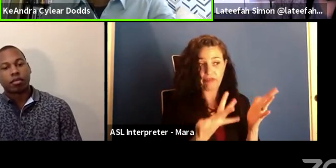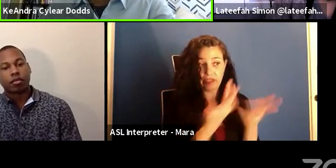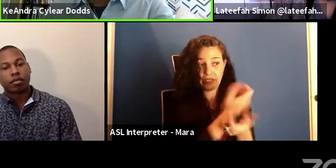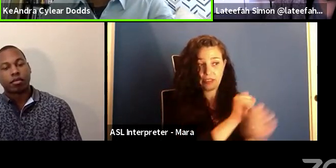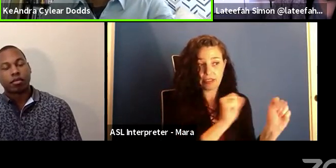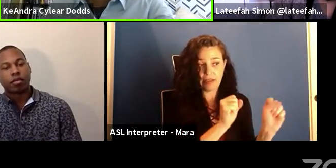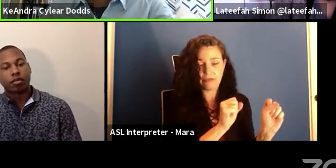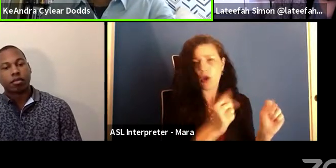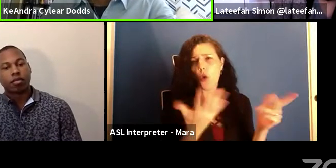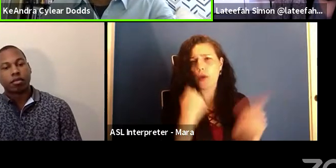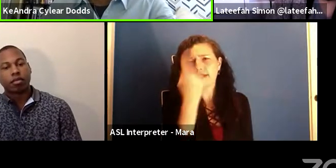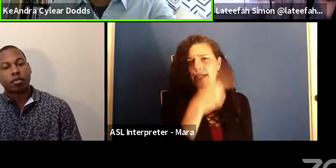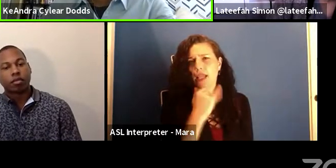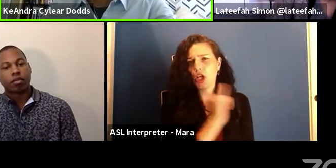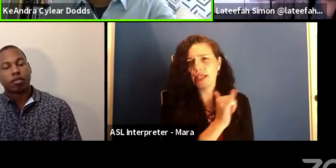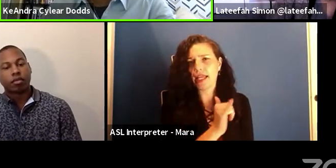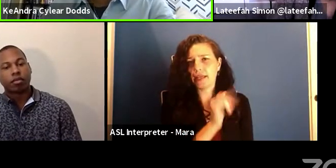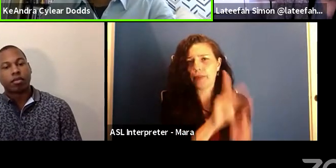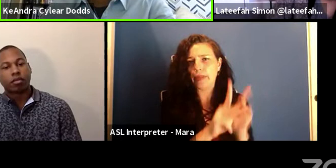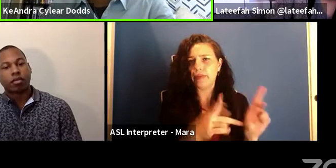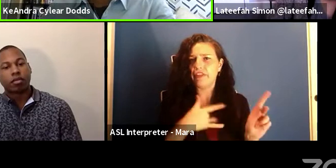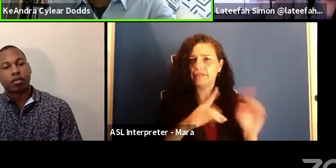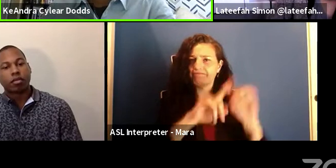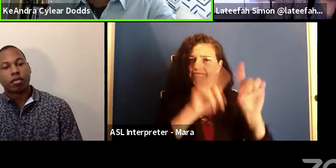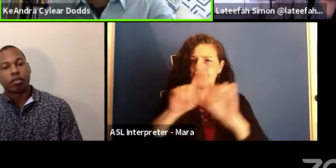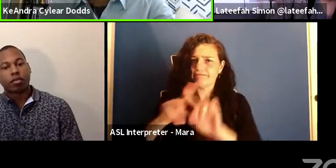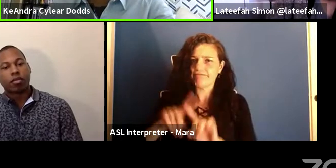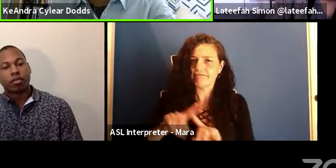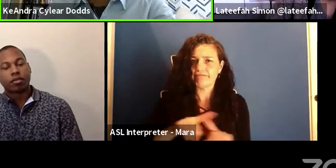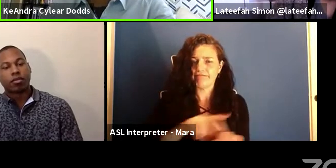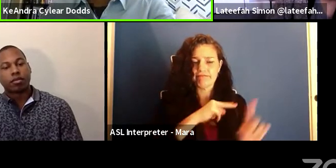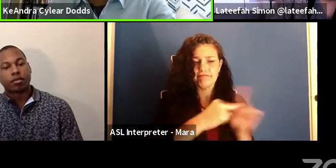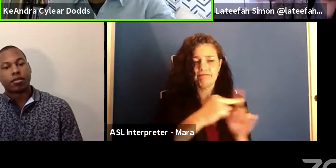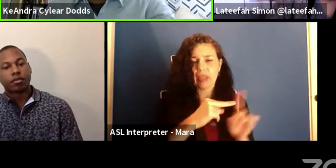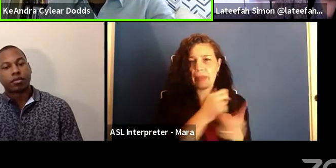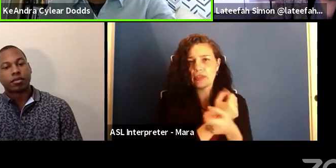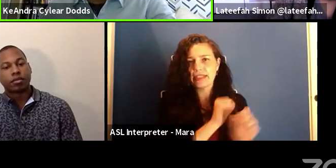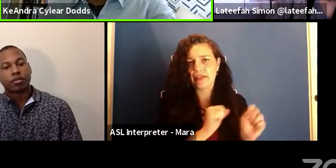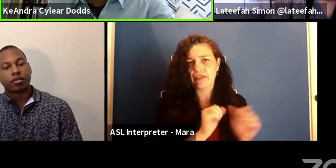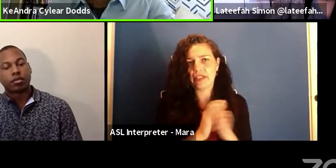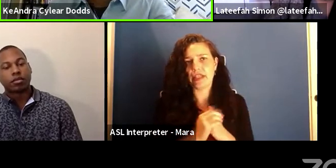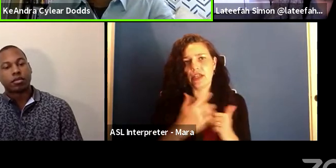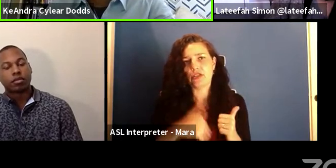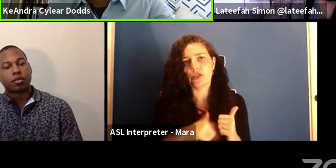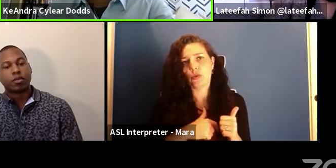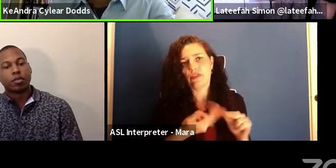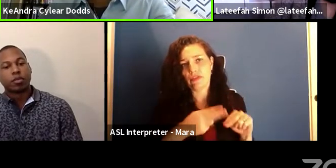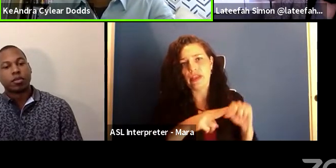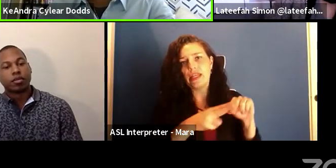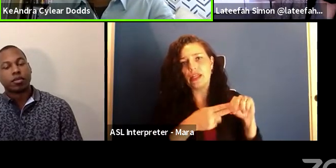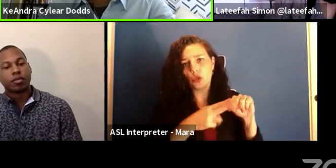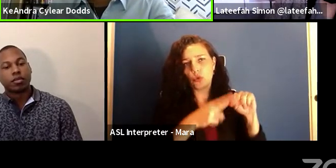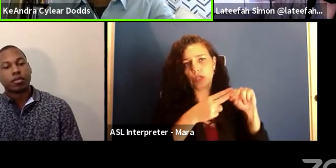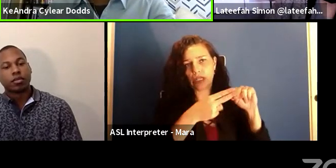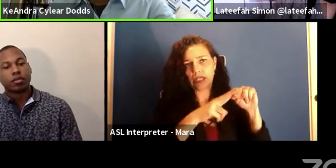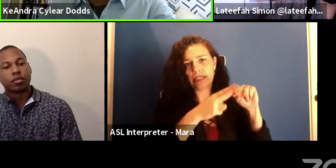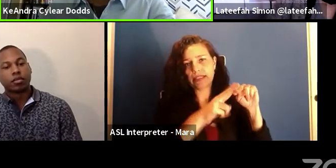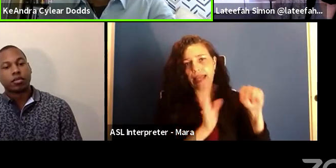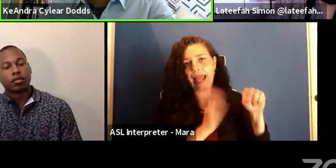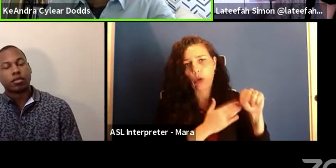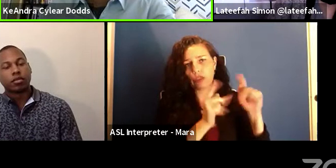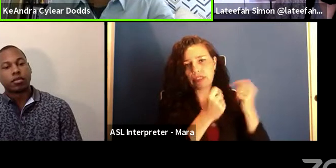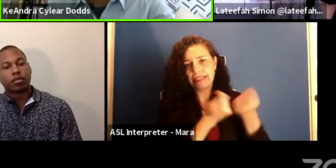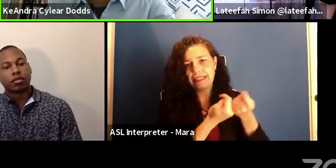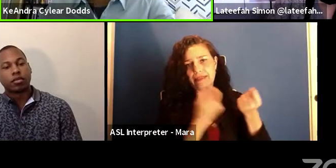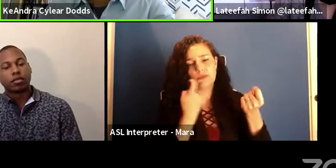like? And similarly, you know, we've had a large focus on increasing our policing. And more